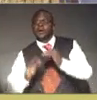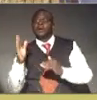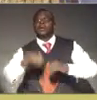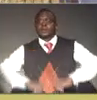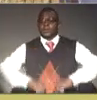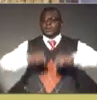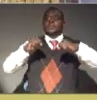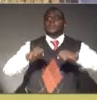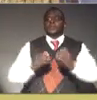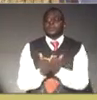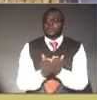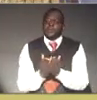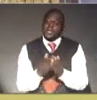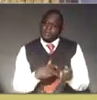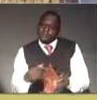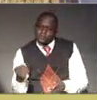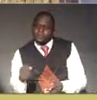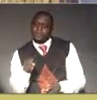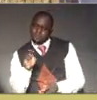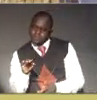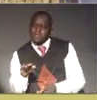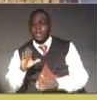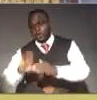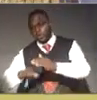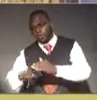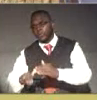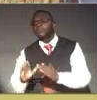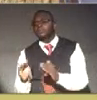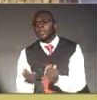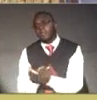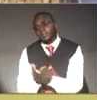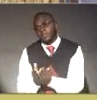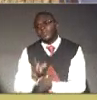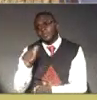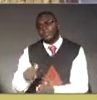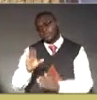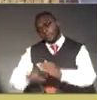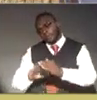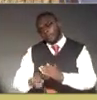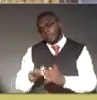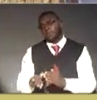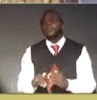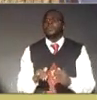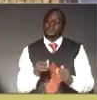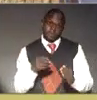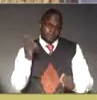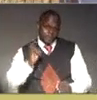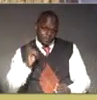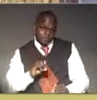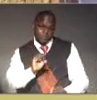person that you're serving, can you go to that lowest level and serve that person? Marrieds, you've just heard it from